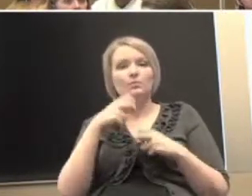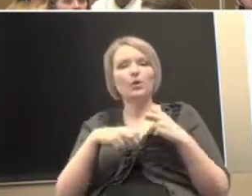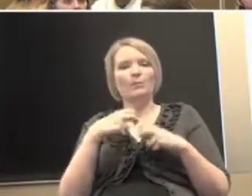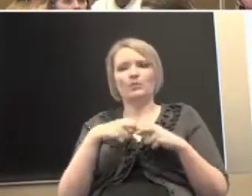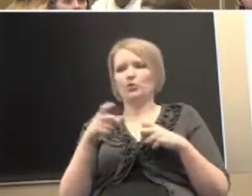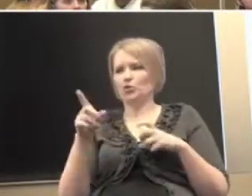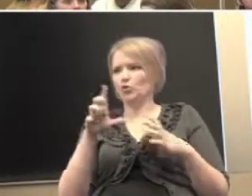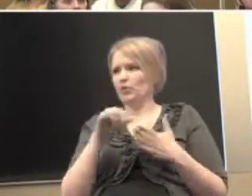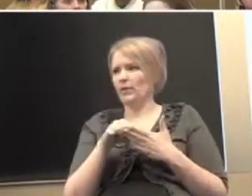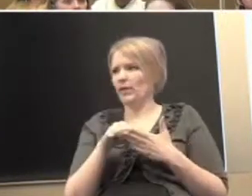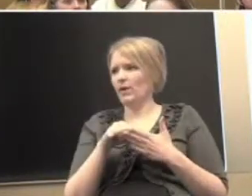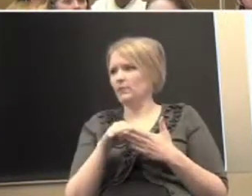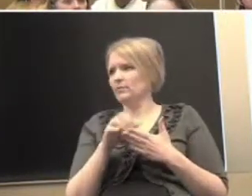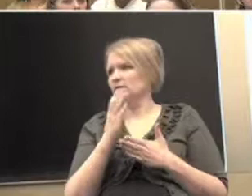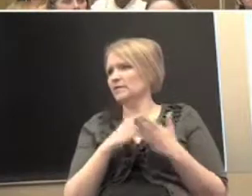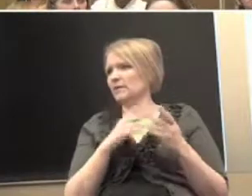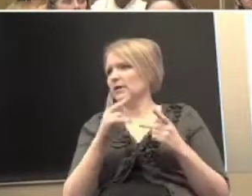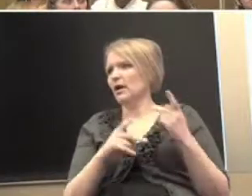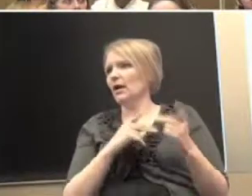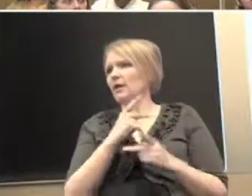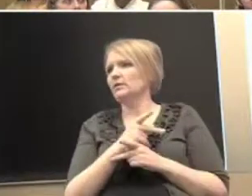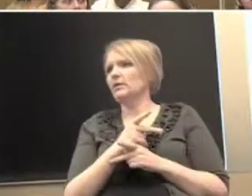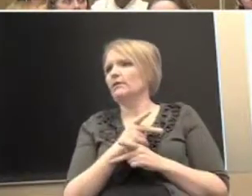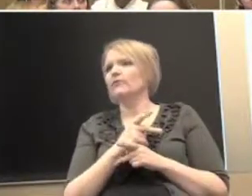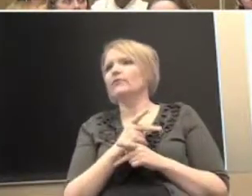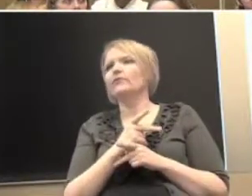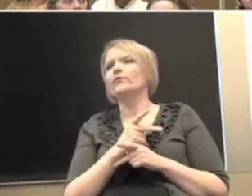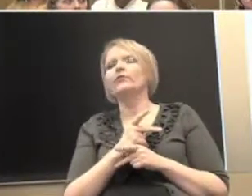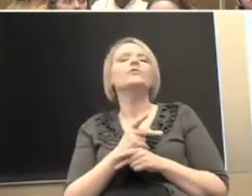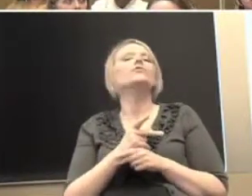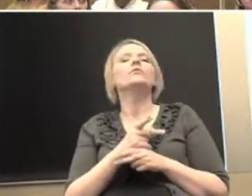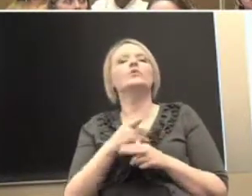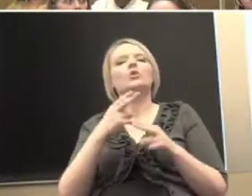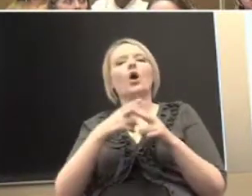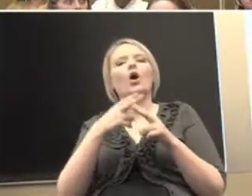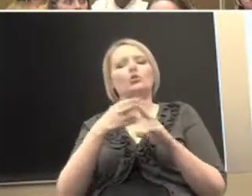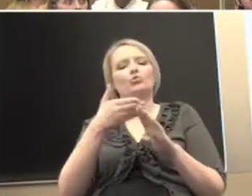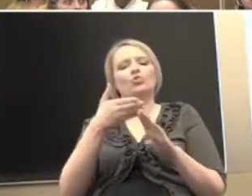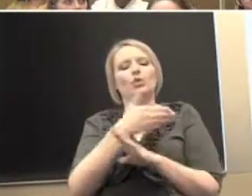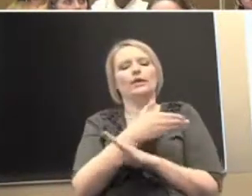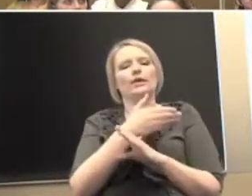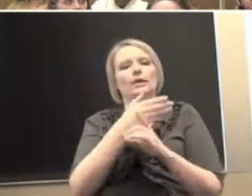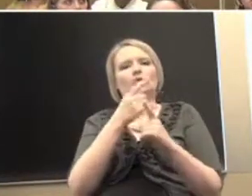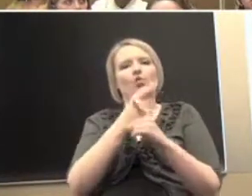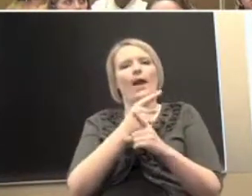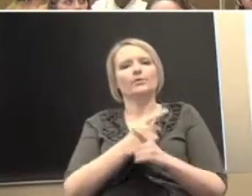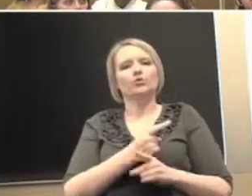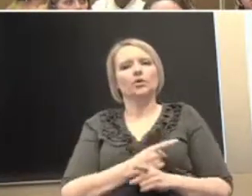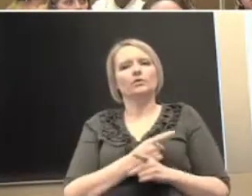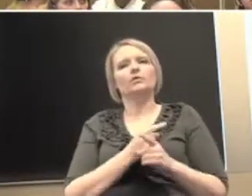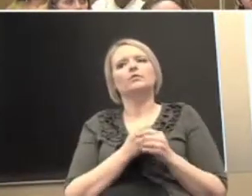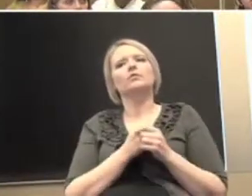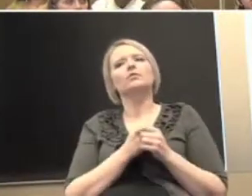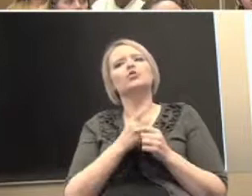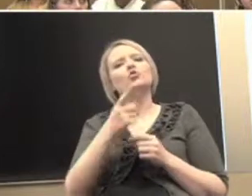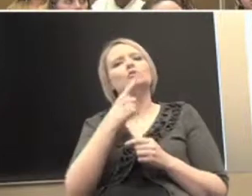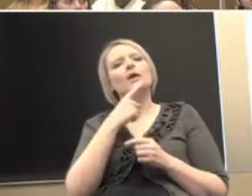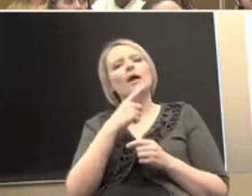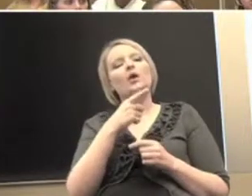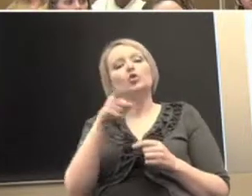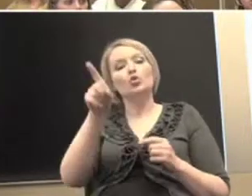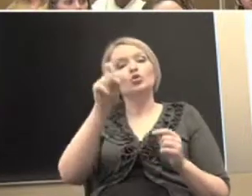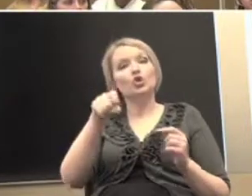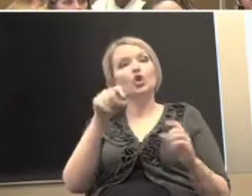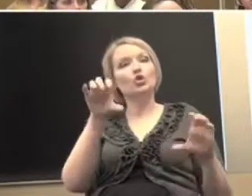anything like that? Some kind of a usually it's called pre-correction. All right, where you kind of go, this is what you're supposed